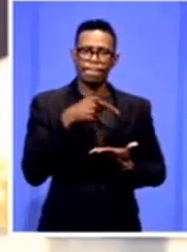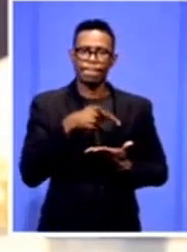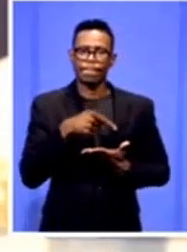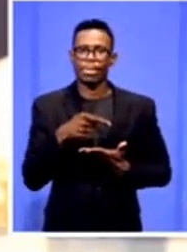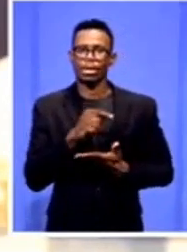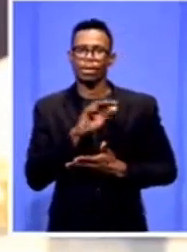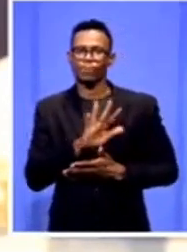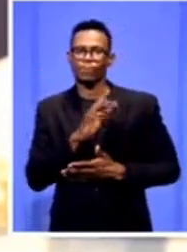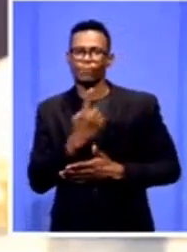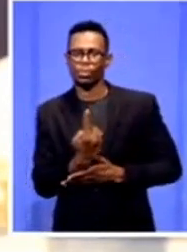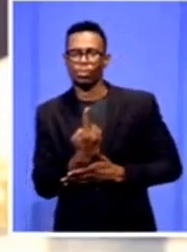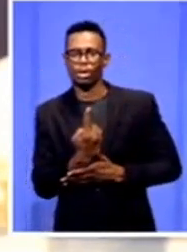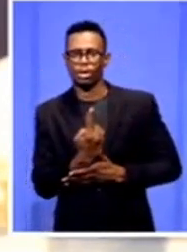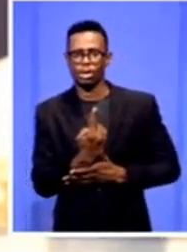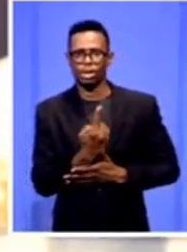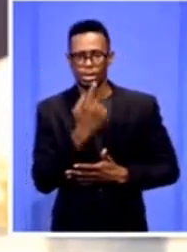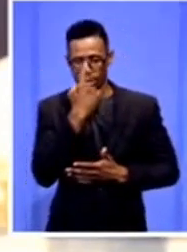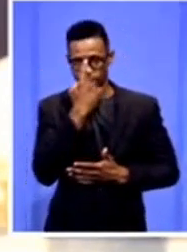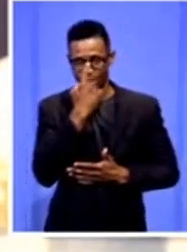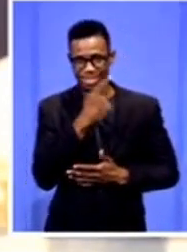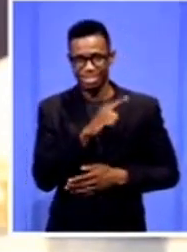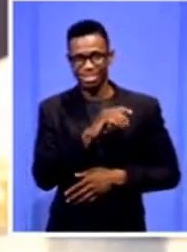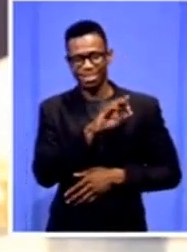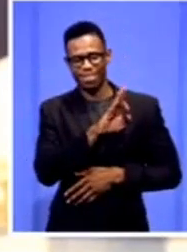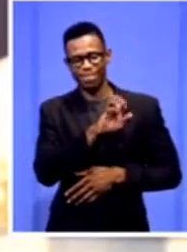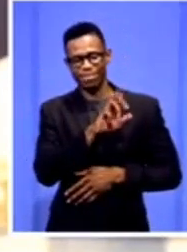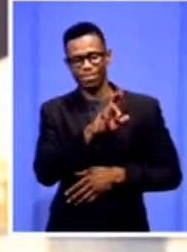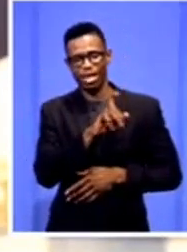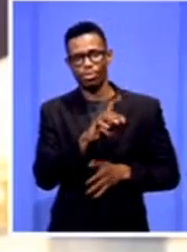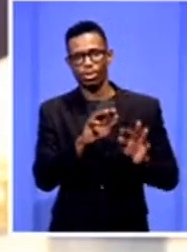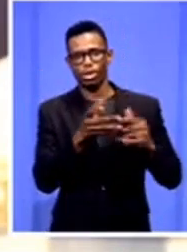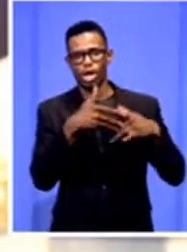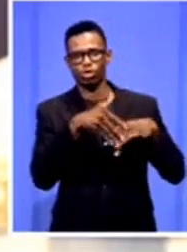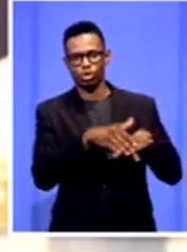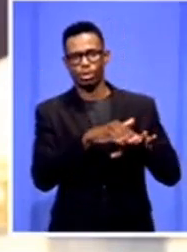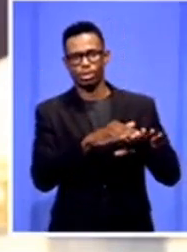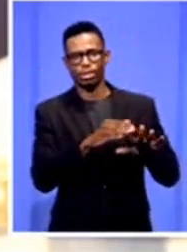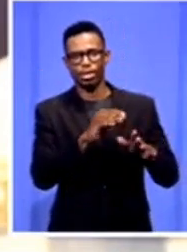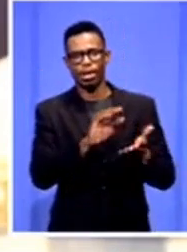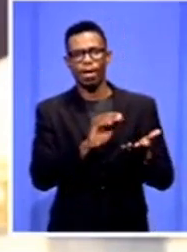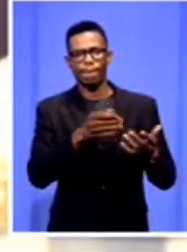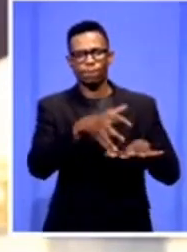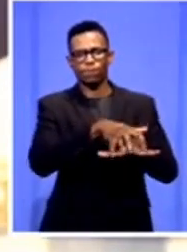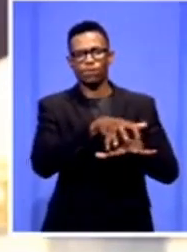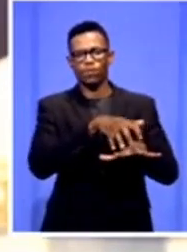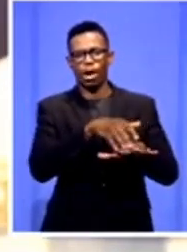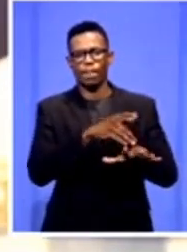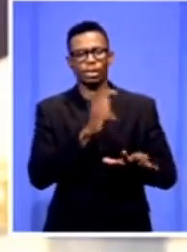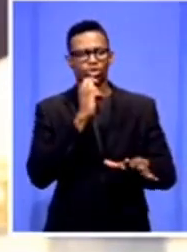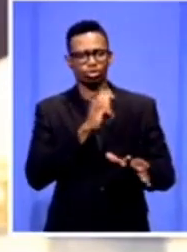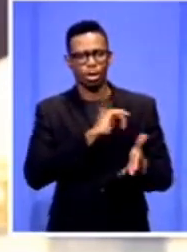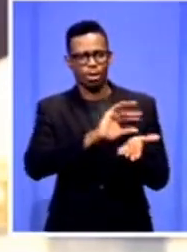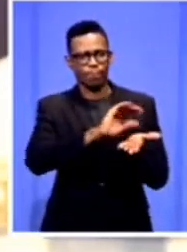51 Vrede Integrated Farming Trust, and we are going to make sure that that project ha